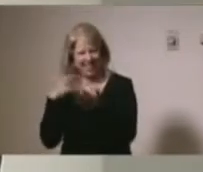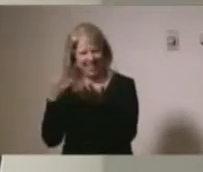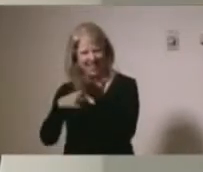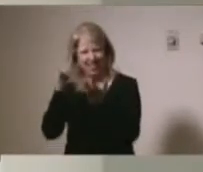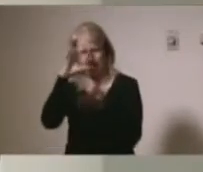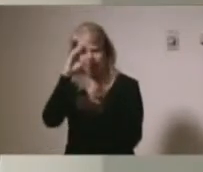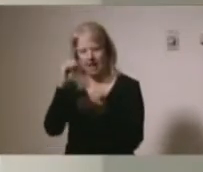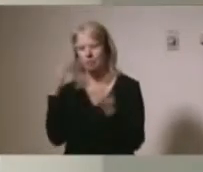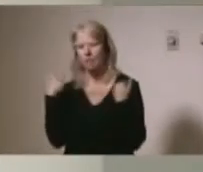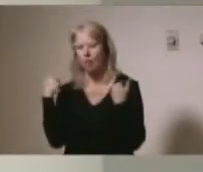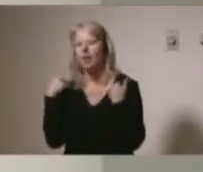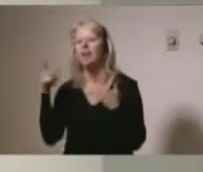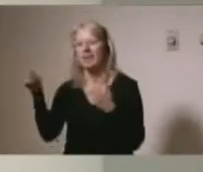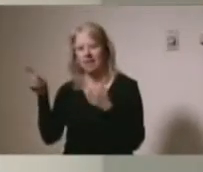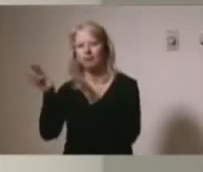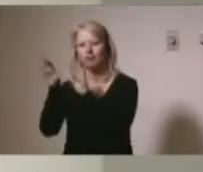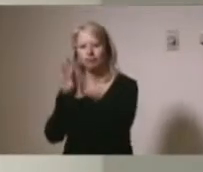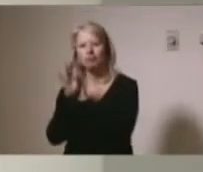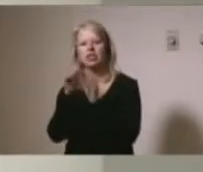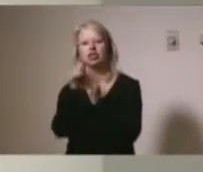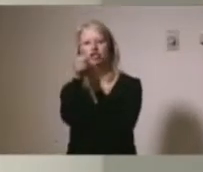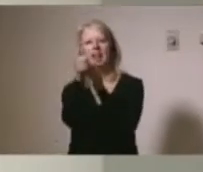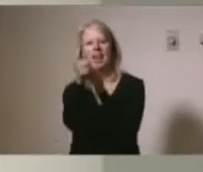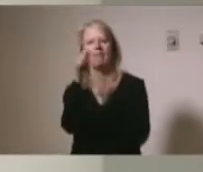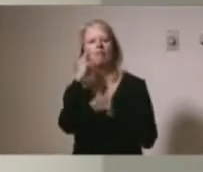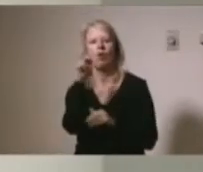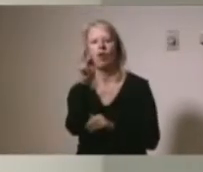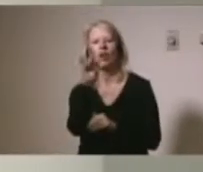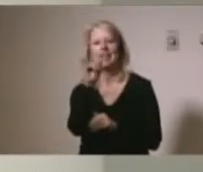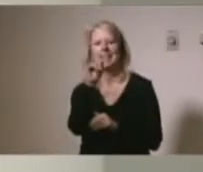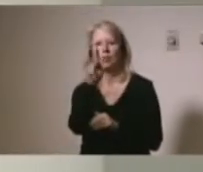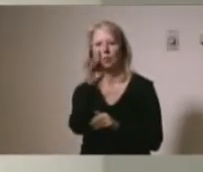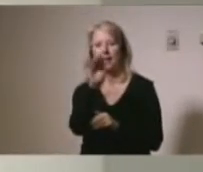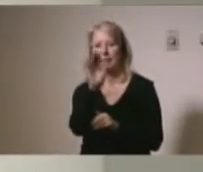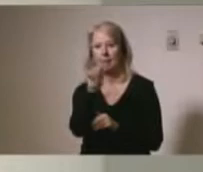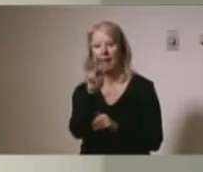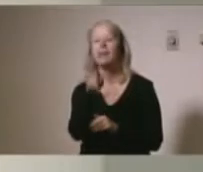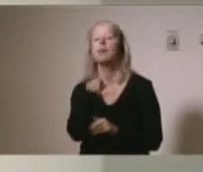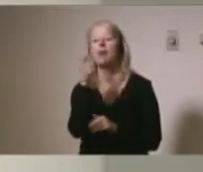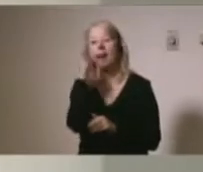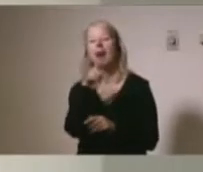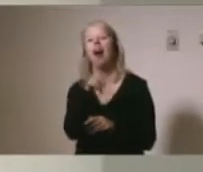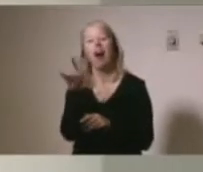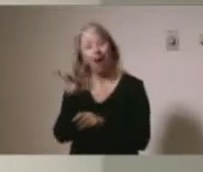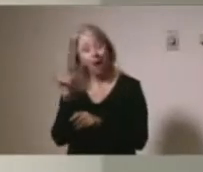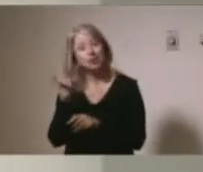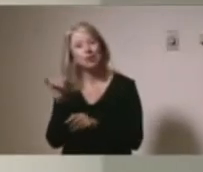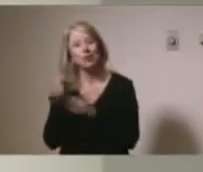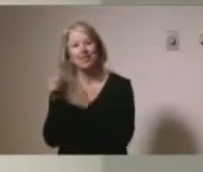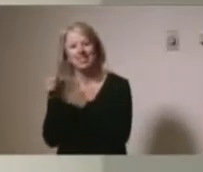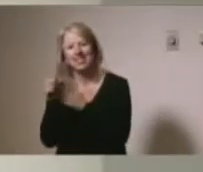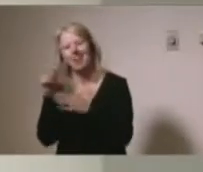who was appointed the inaugural chair of Kiwi Bank, was also the chair of New Zealand